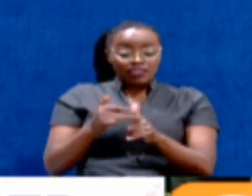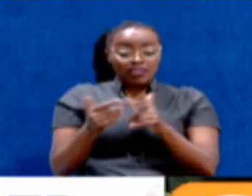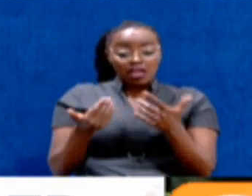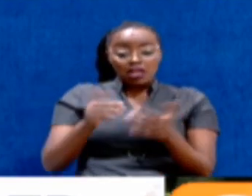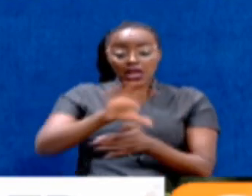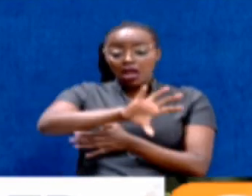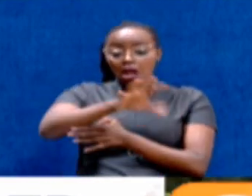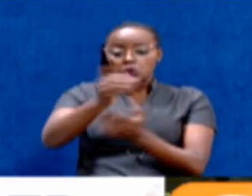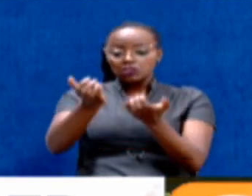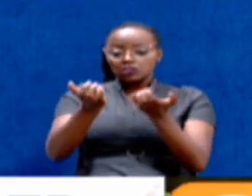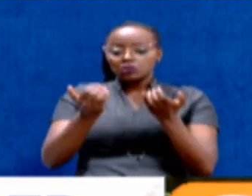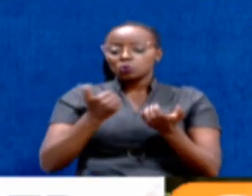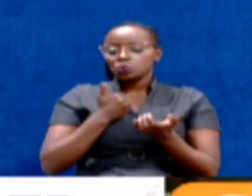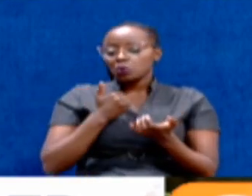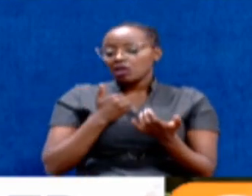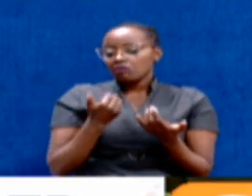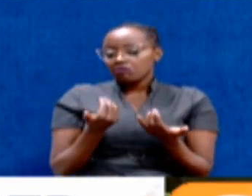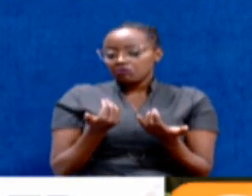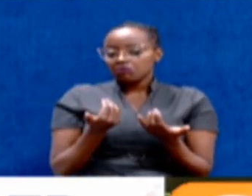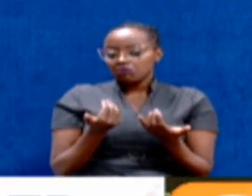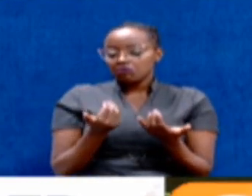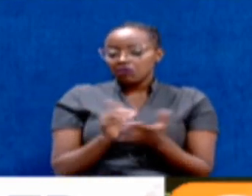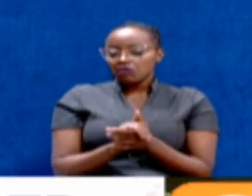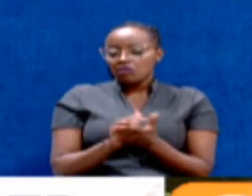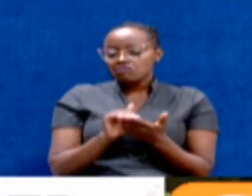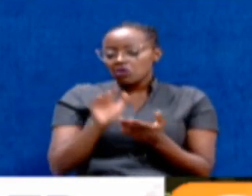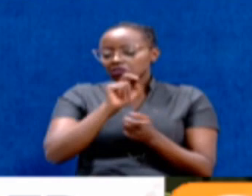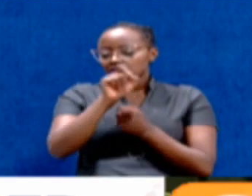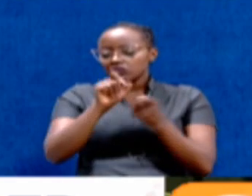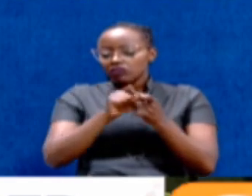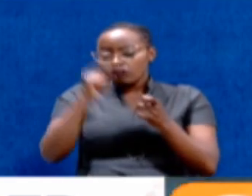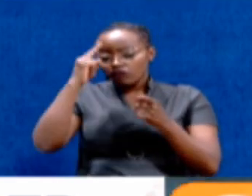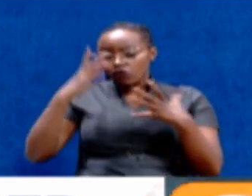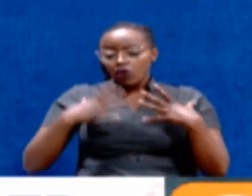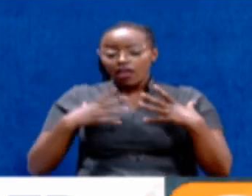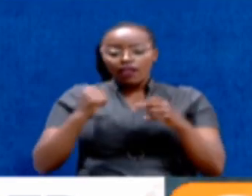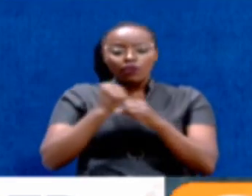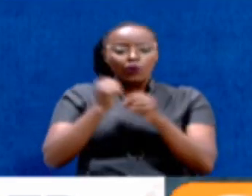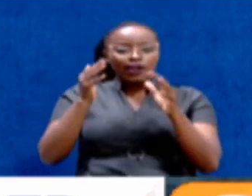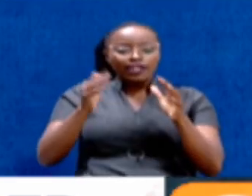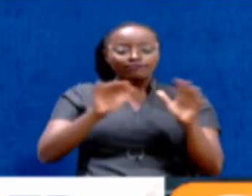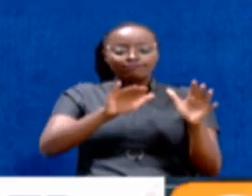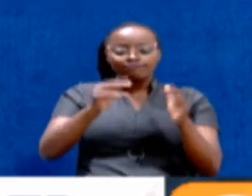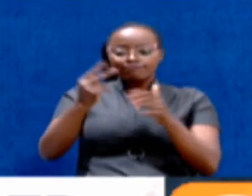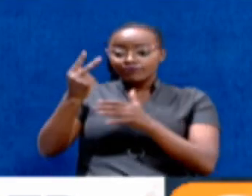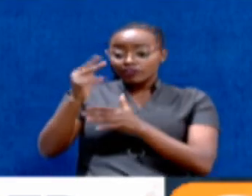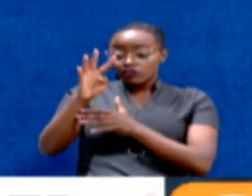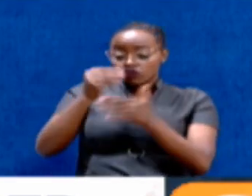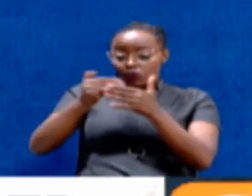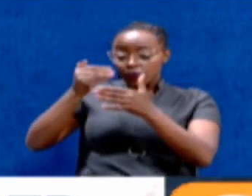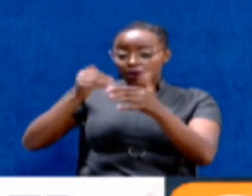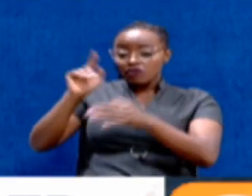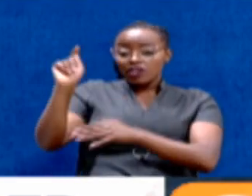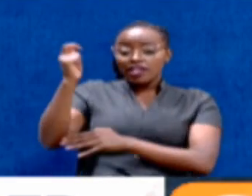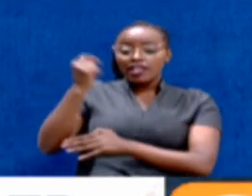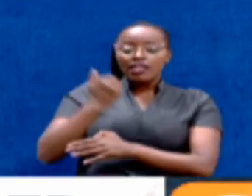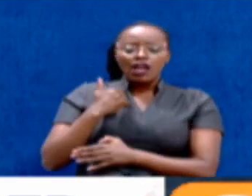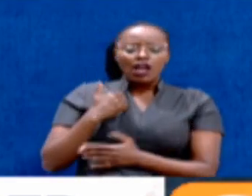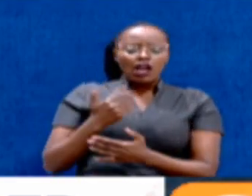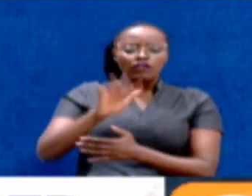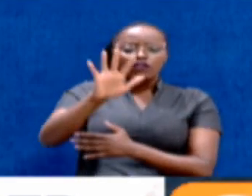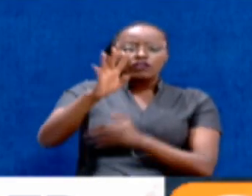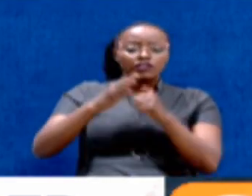the counties need to put in place healthcare facilities specifically for healthcare workers. In the last 24 hours, Kenya has